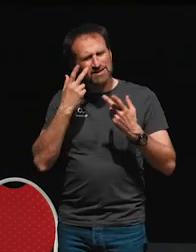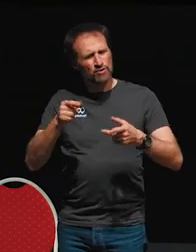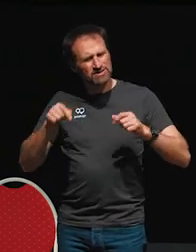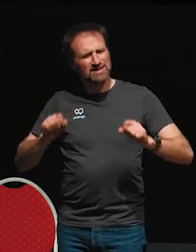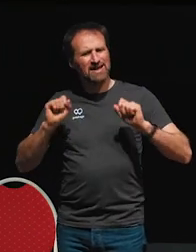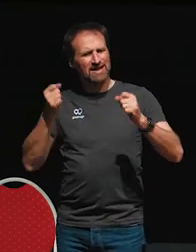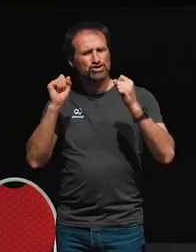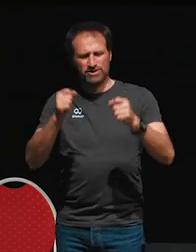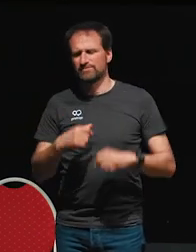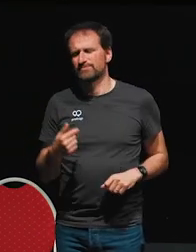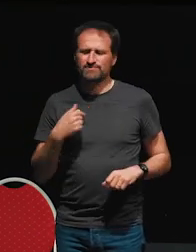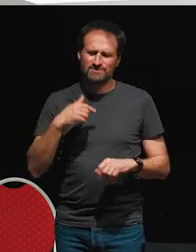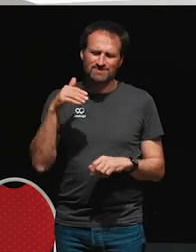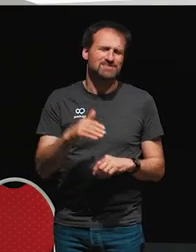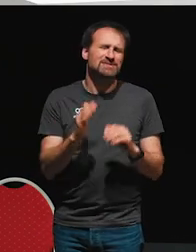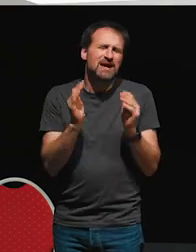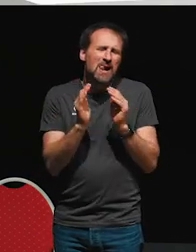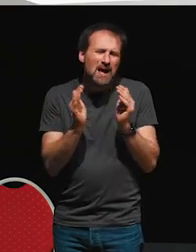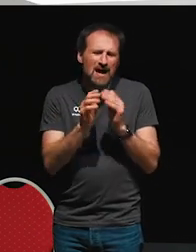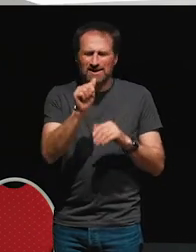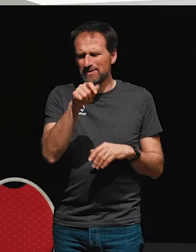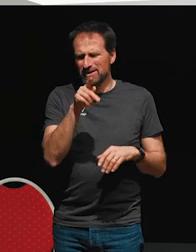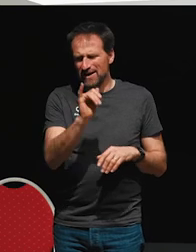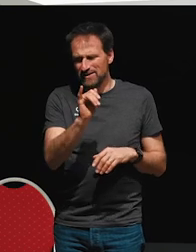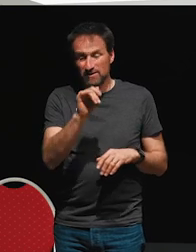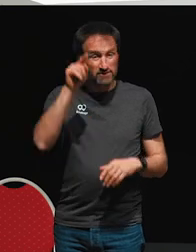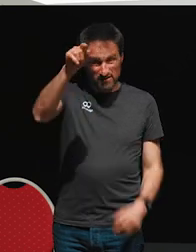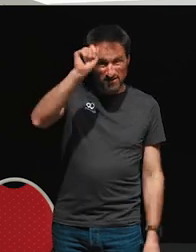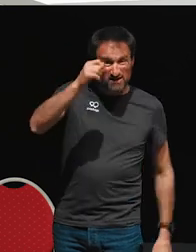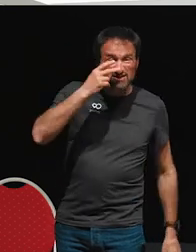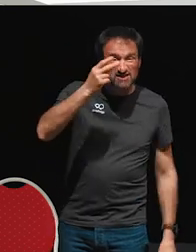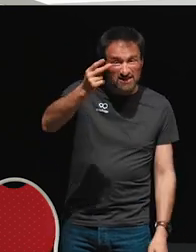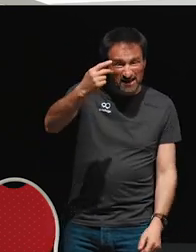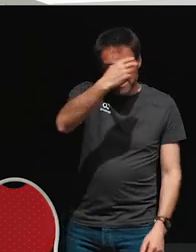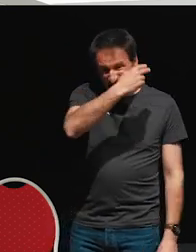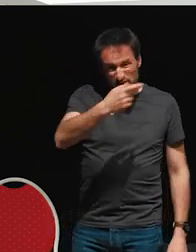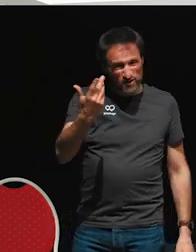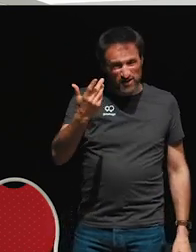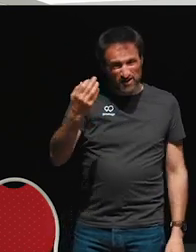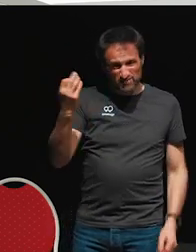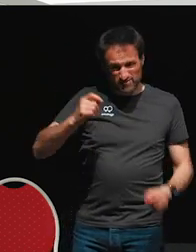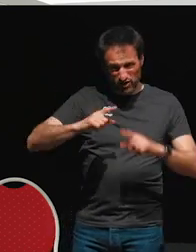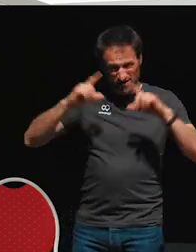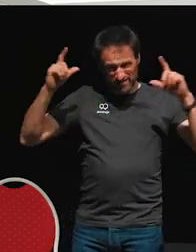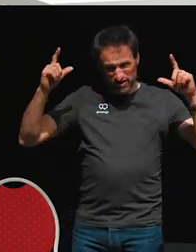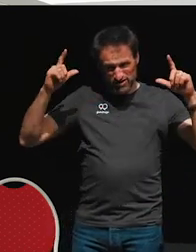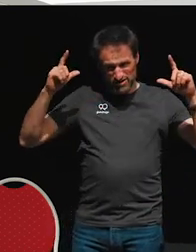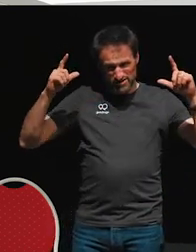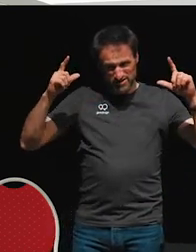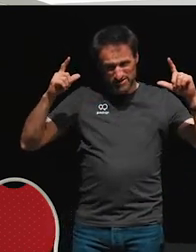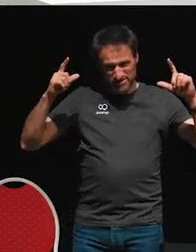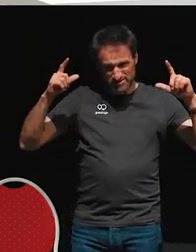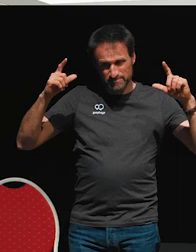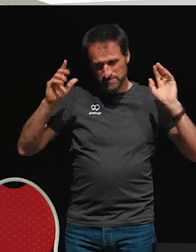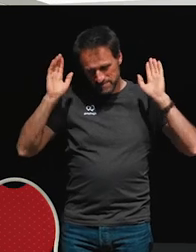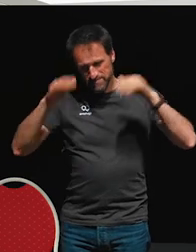I have this very little API. Can you see it in the back, or do you need to enlarge it? Let's just say that you